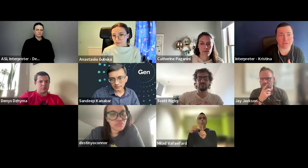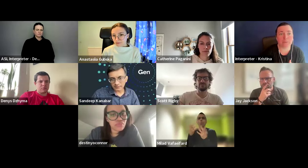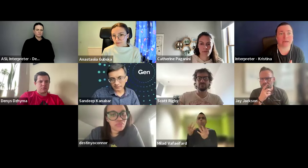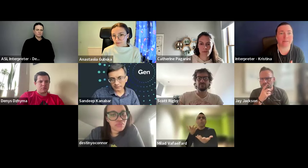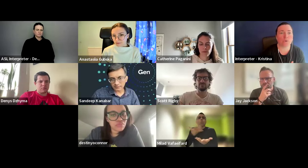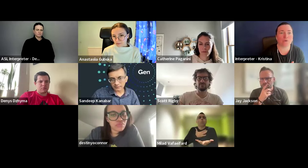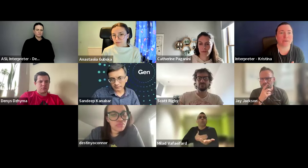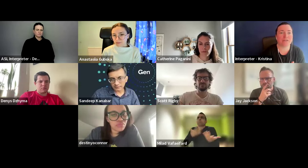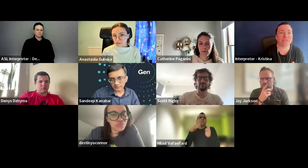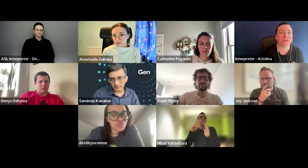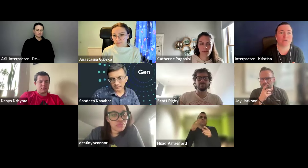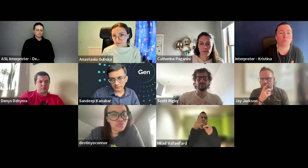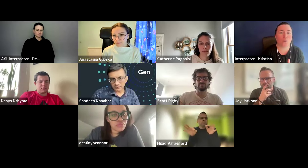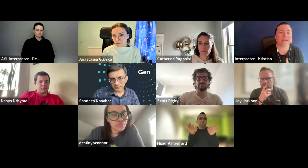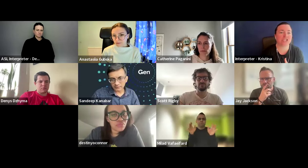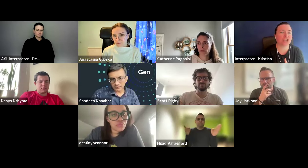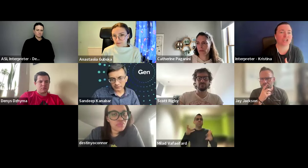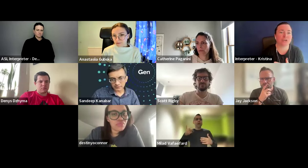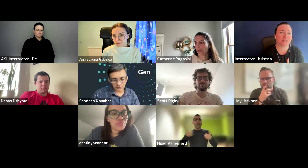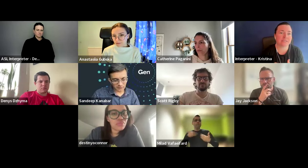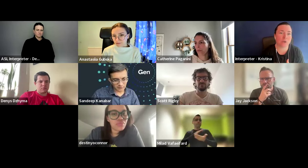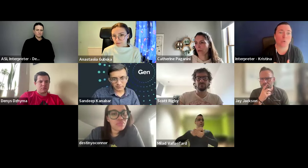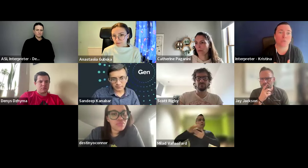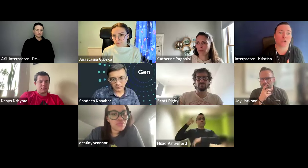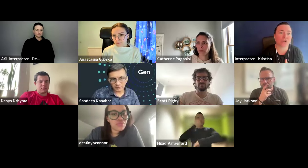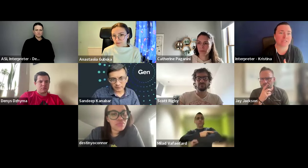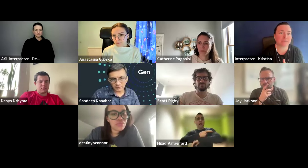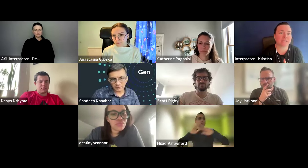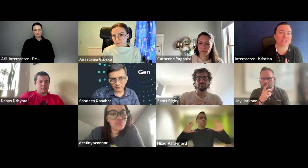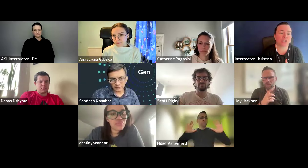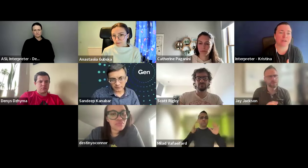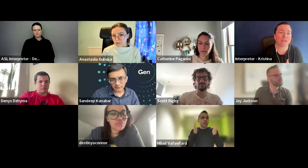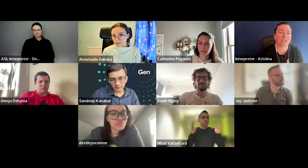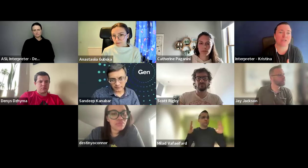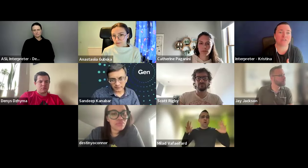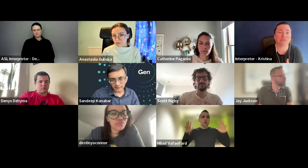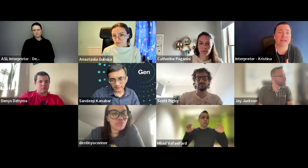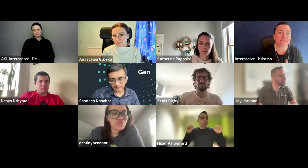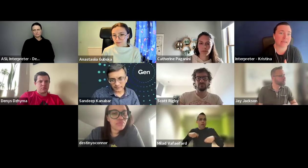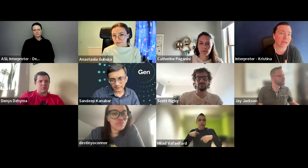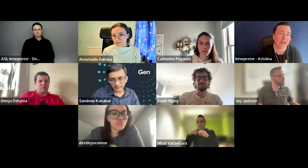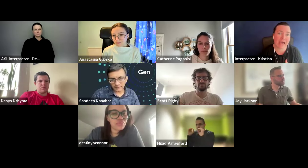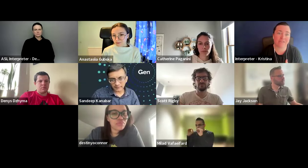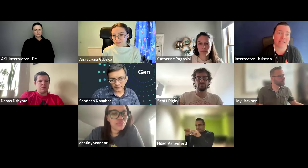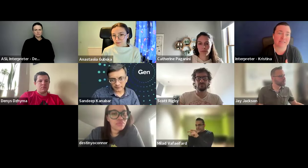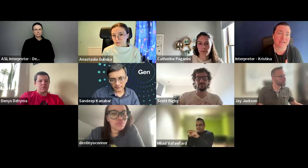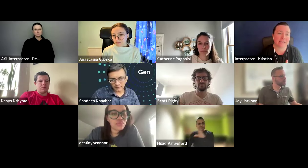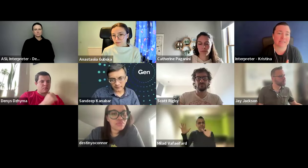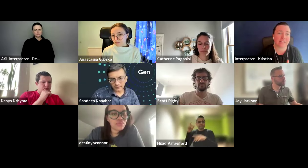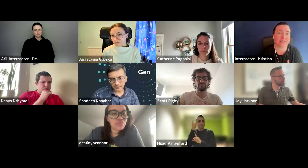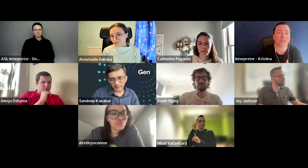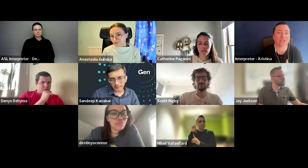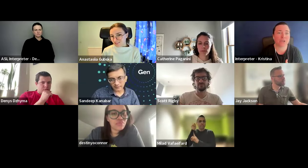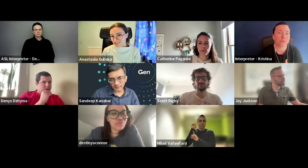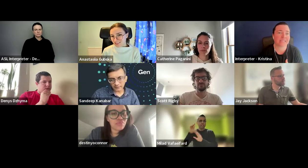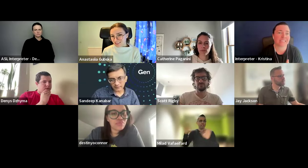we film them, or maybe if they're wanting to learn, say, one word or specific terminology or a phrase, like have a nice day in